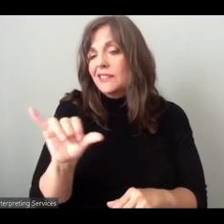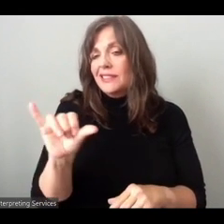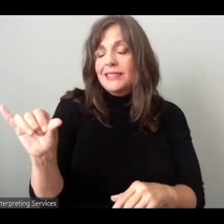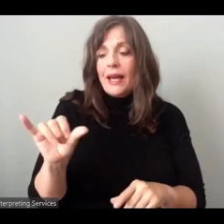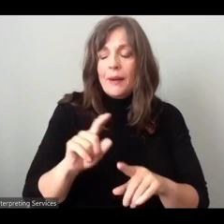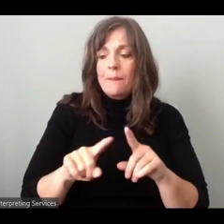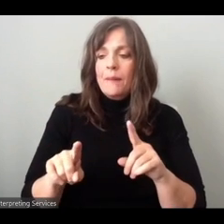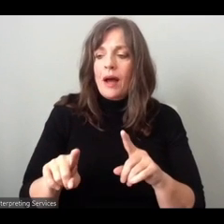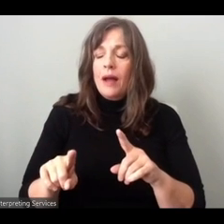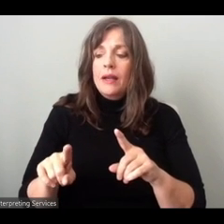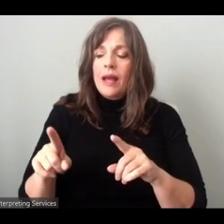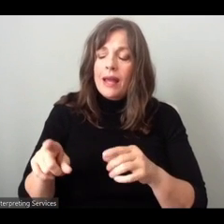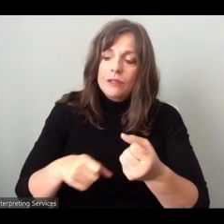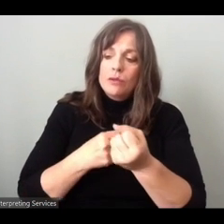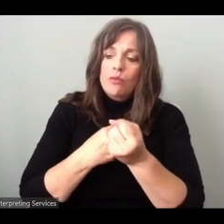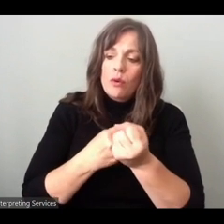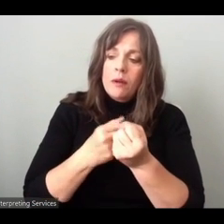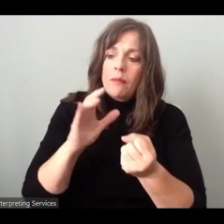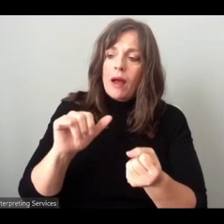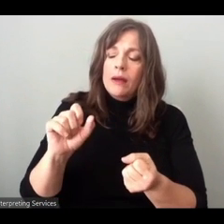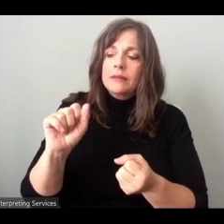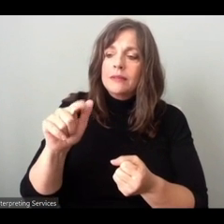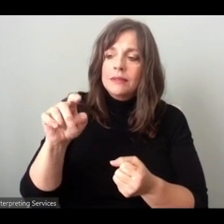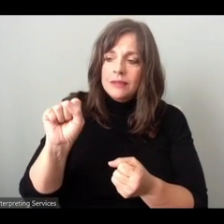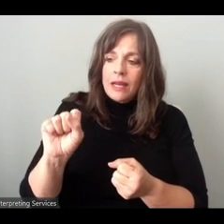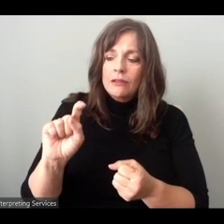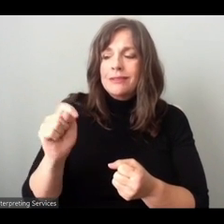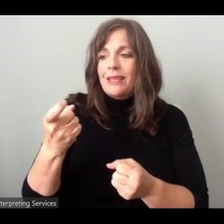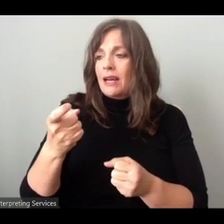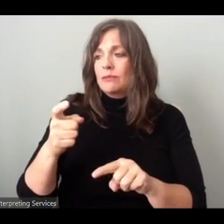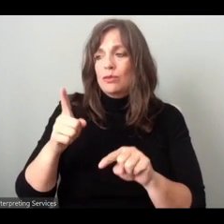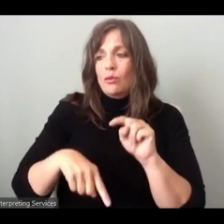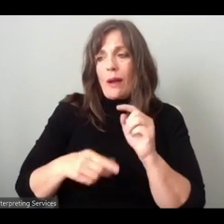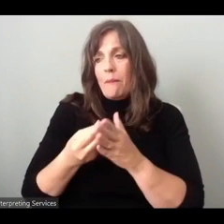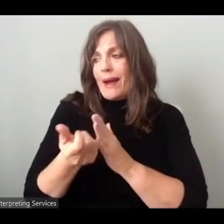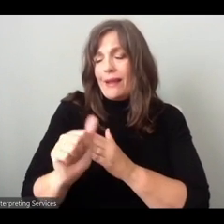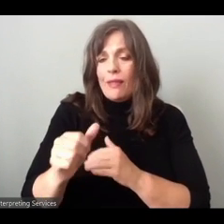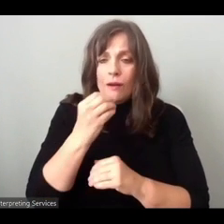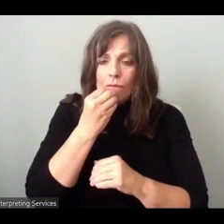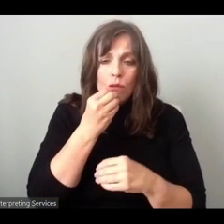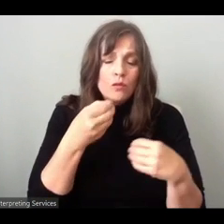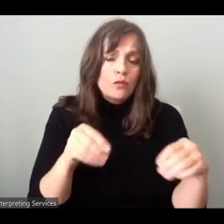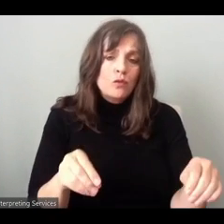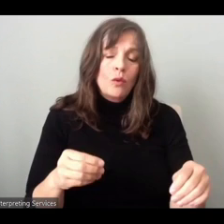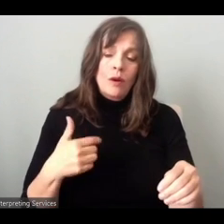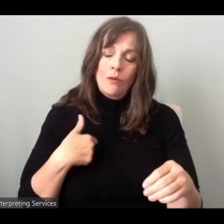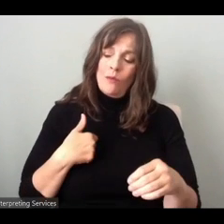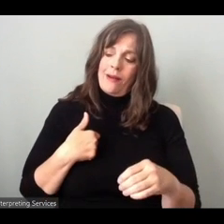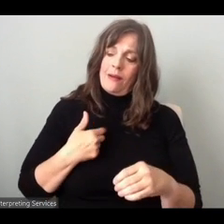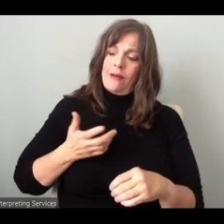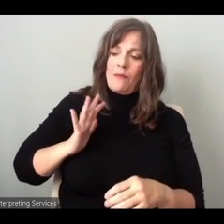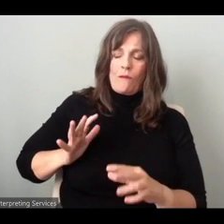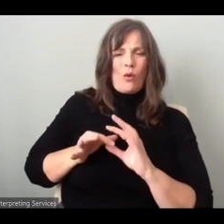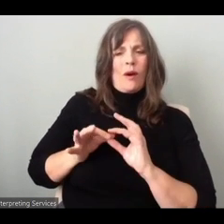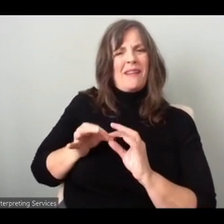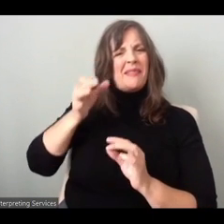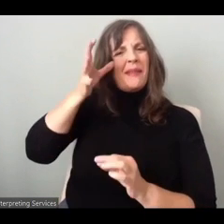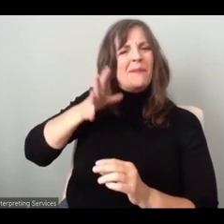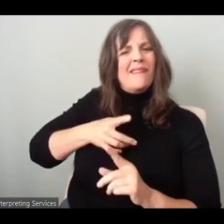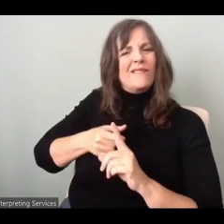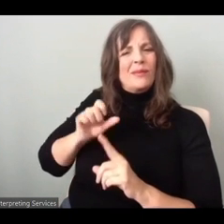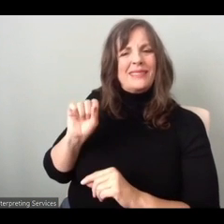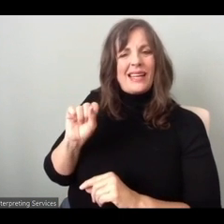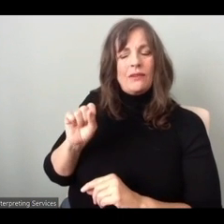There's a very urgent moment on the other side of this where we're going to have to recreate our economy. Not being hyperbolic, I think we're going to have to